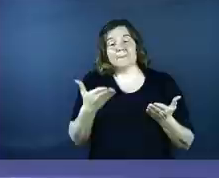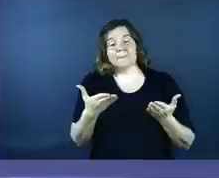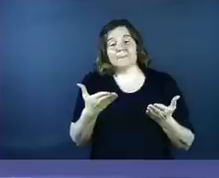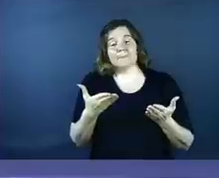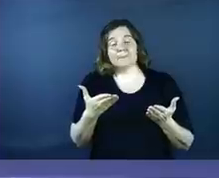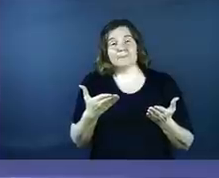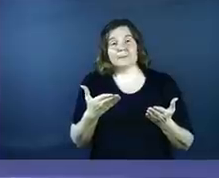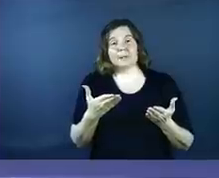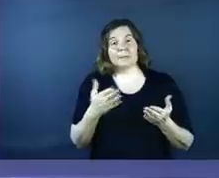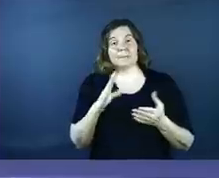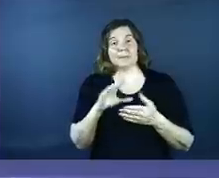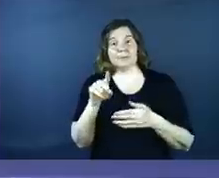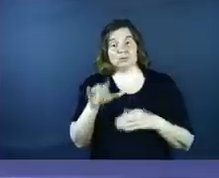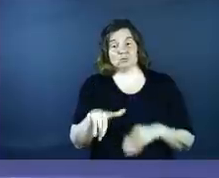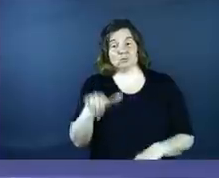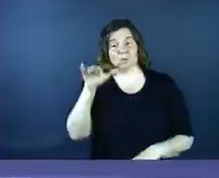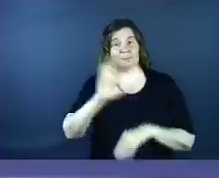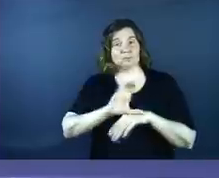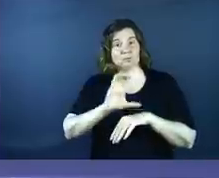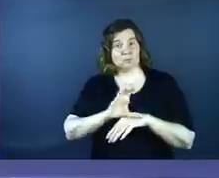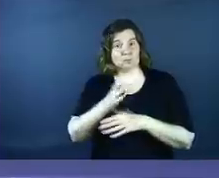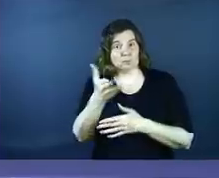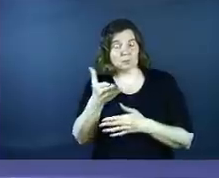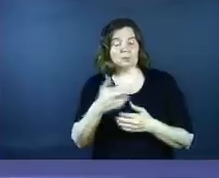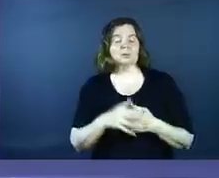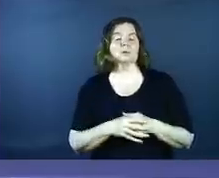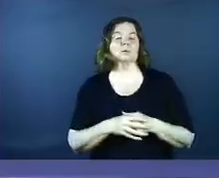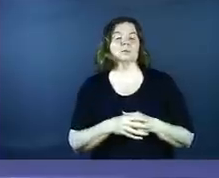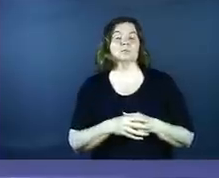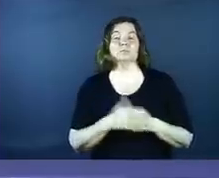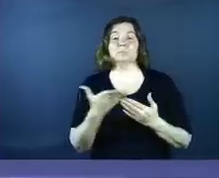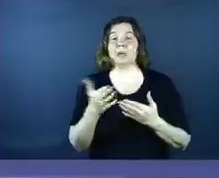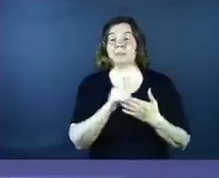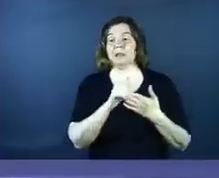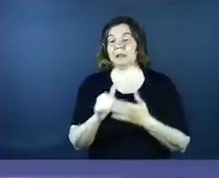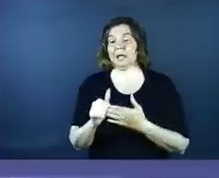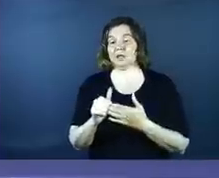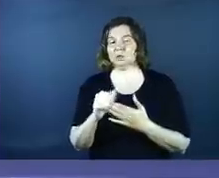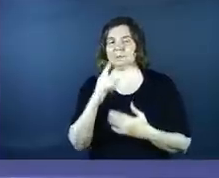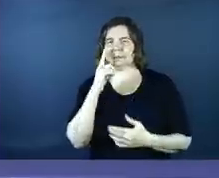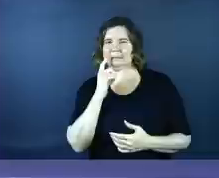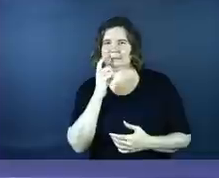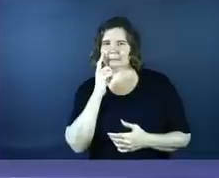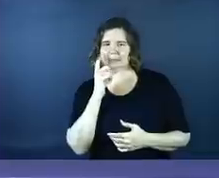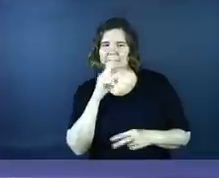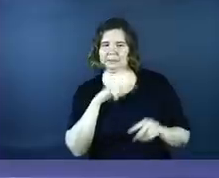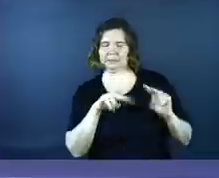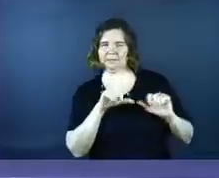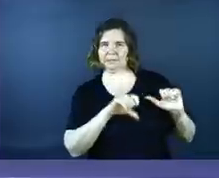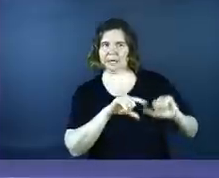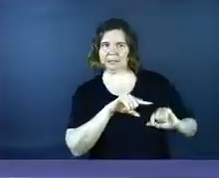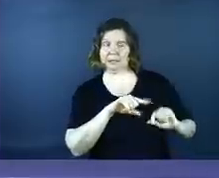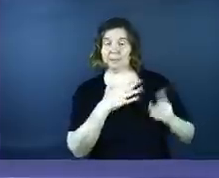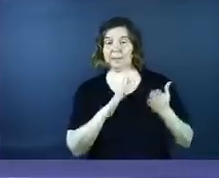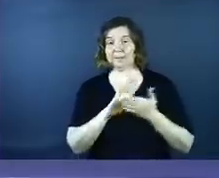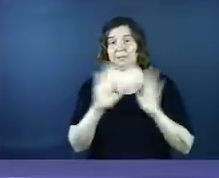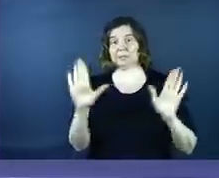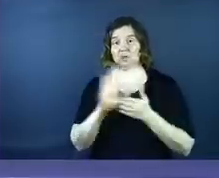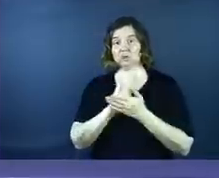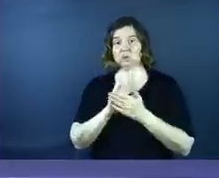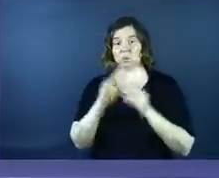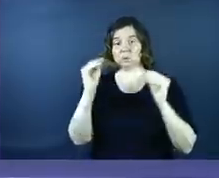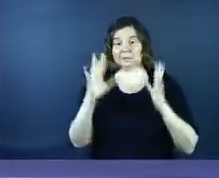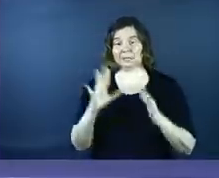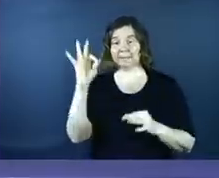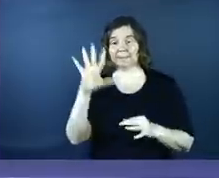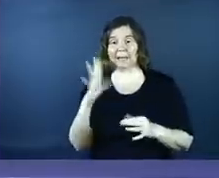Maybe the upbringing that you had in church led you to be suspicious of science. Maybe you had Sunday school teachers and pastors